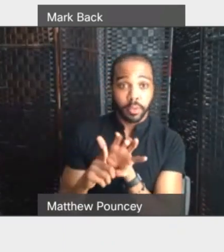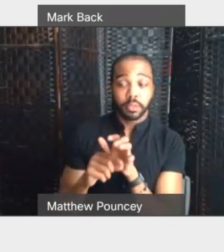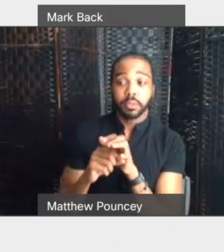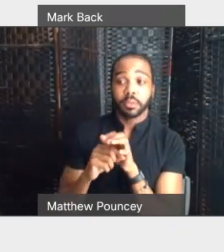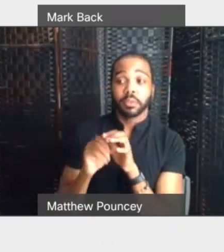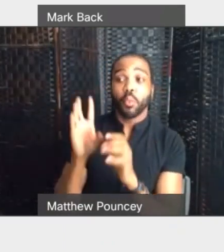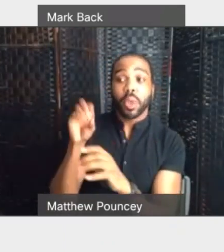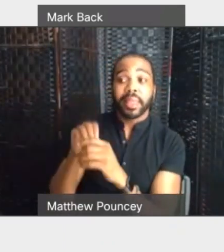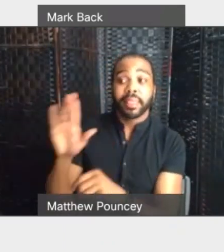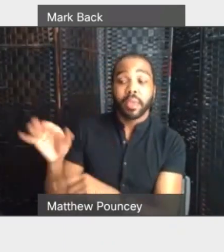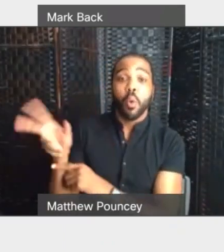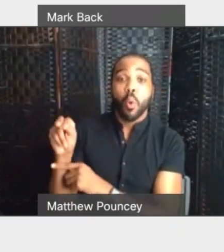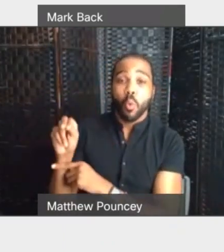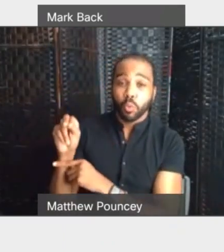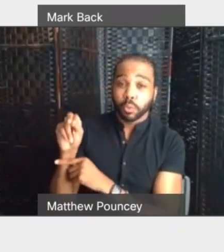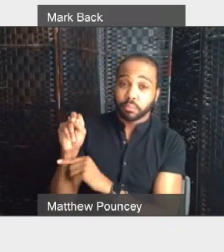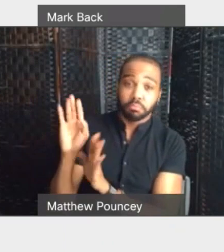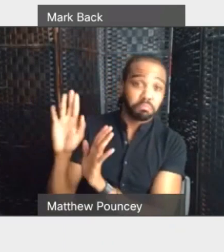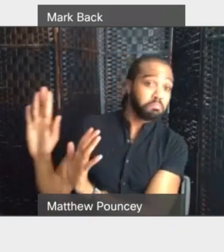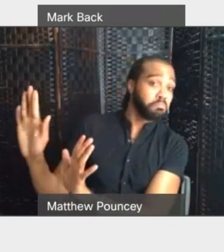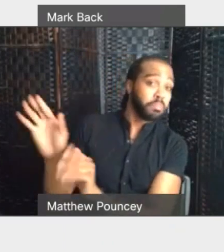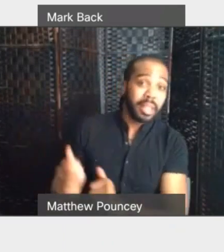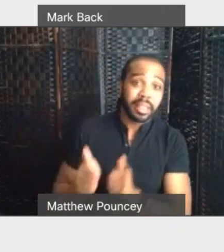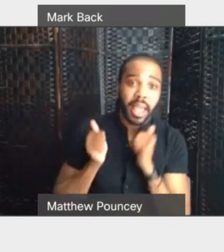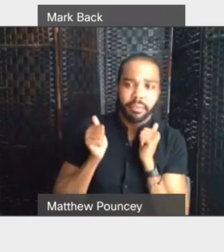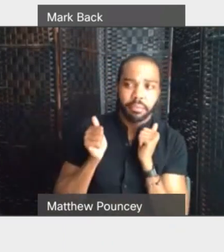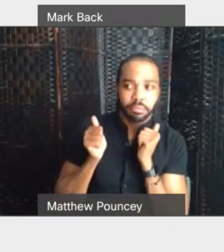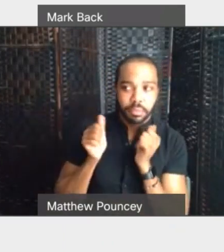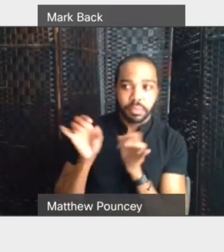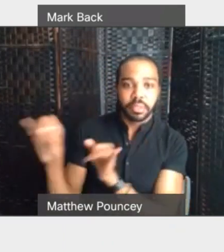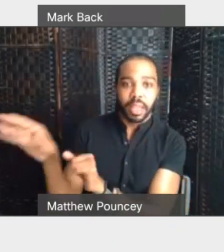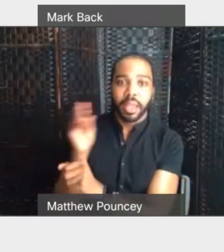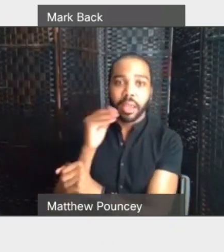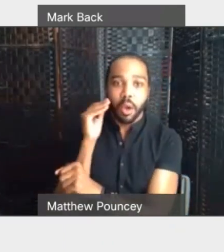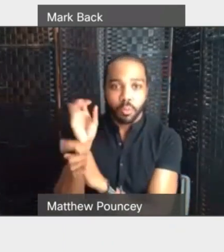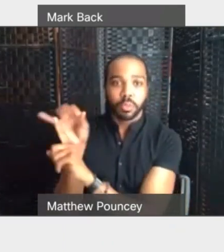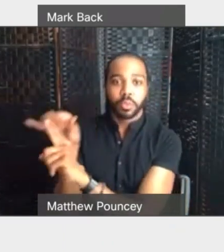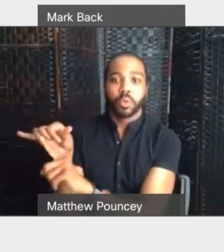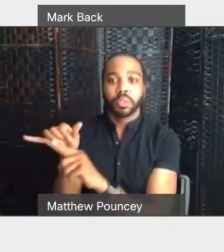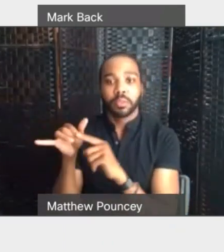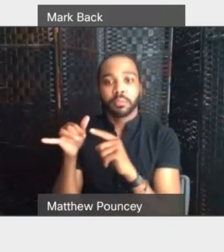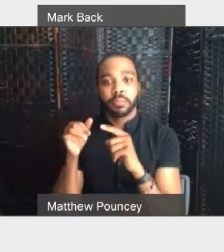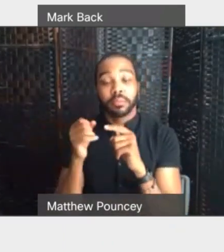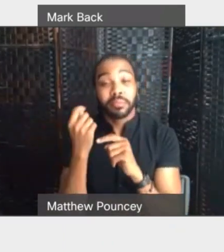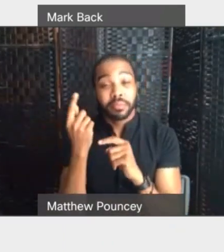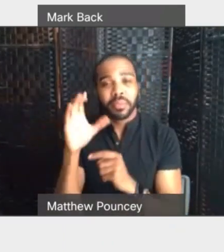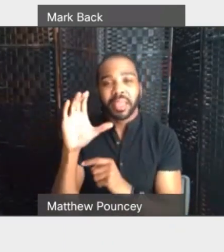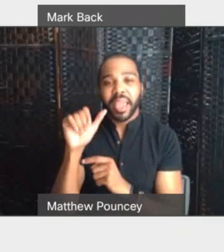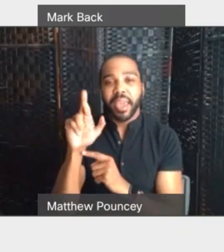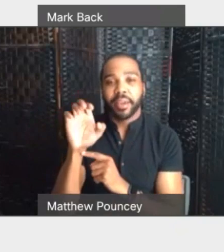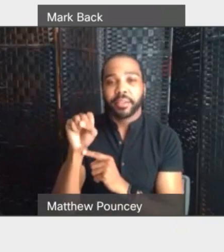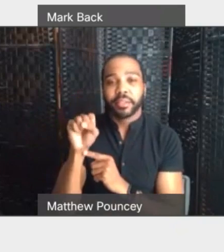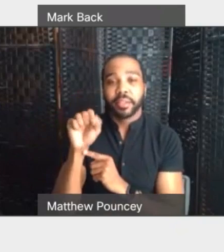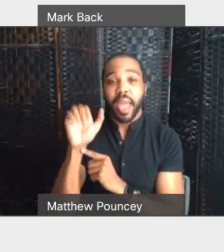in their own personal life, they should stay at home and quarantine. Now, the CARES Act did